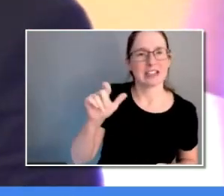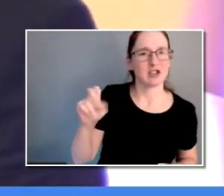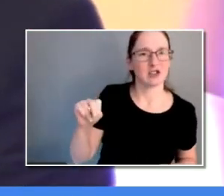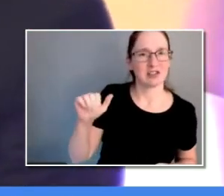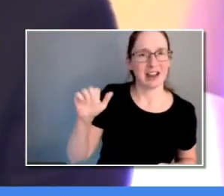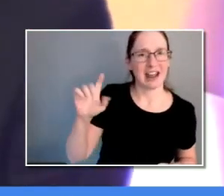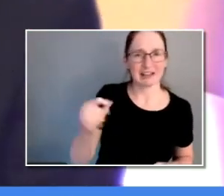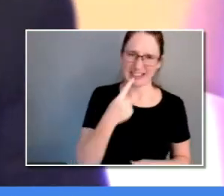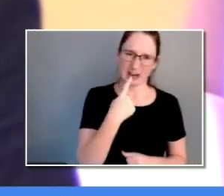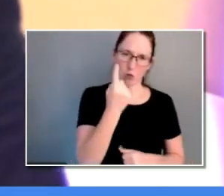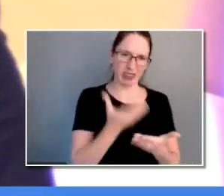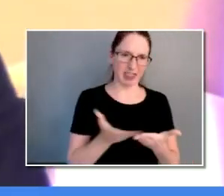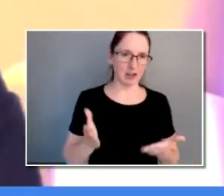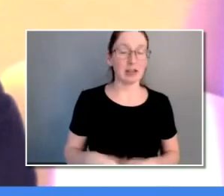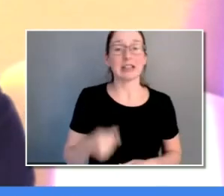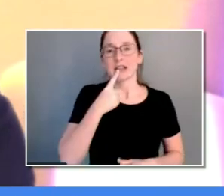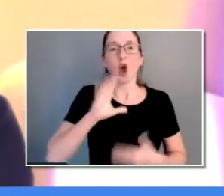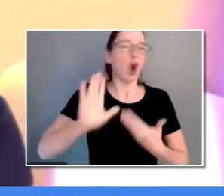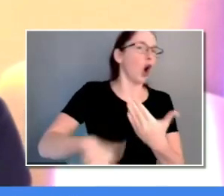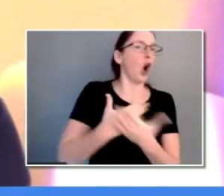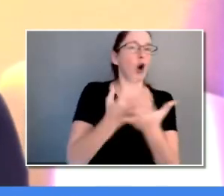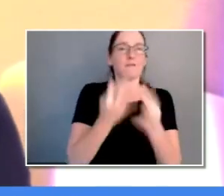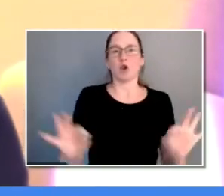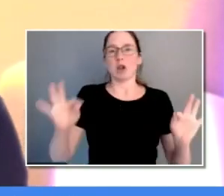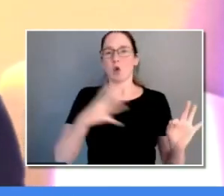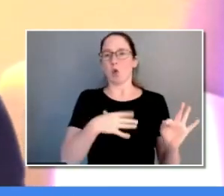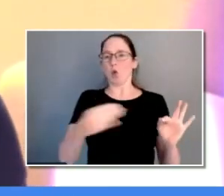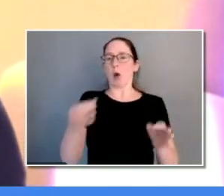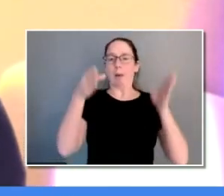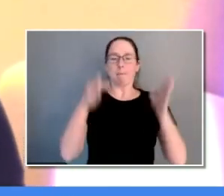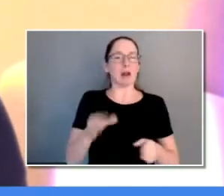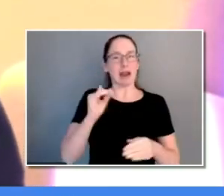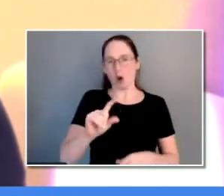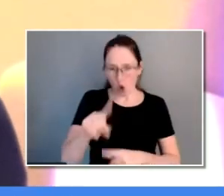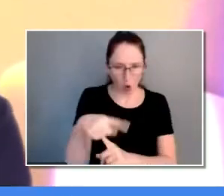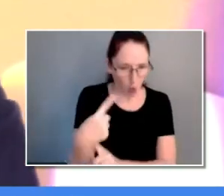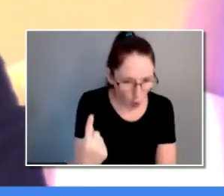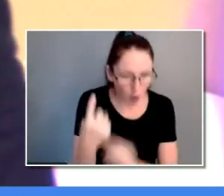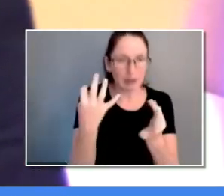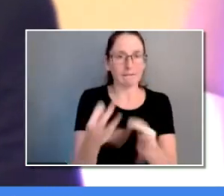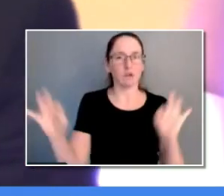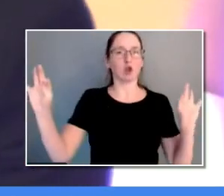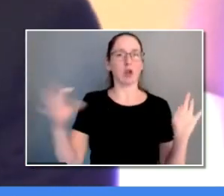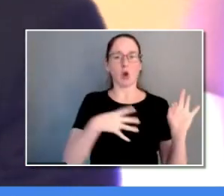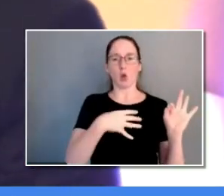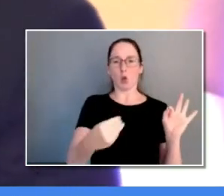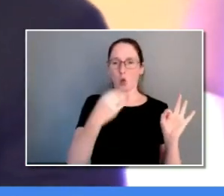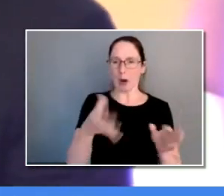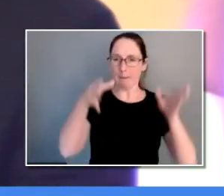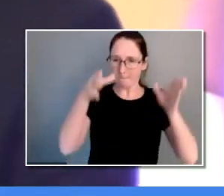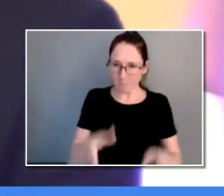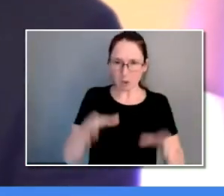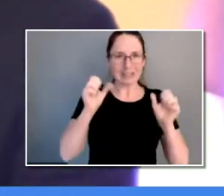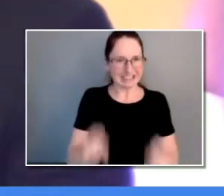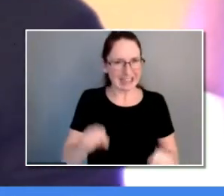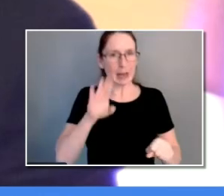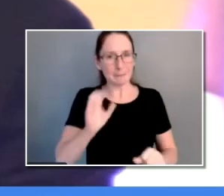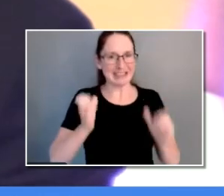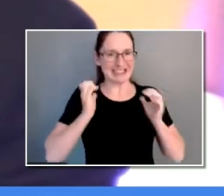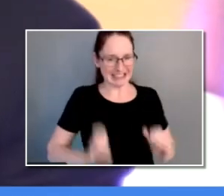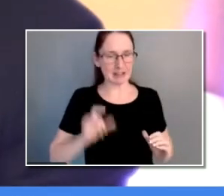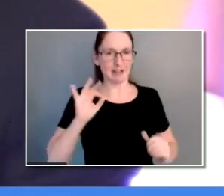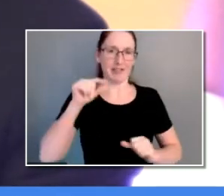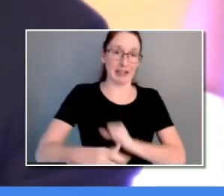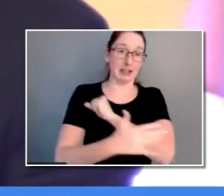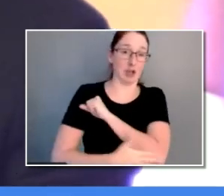one thing. It said all free white persons and only free white persons could be citizens of this